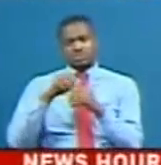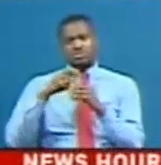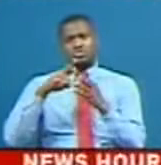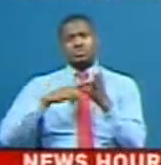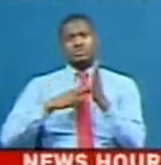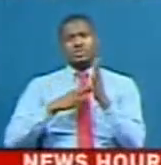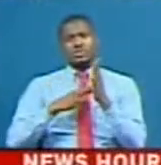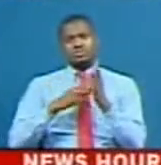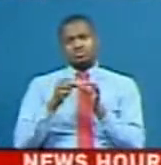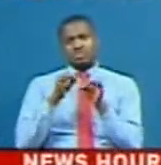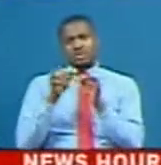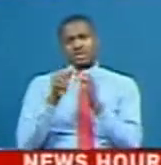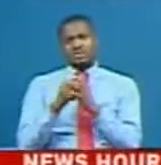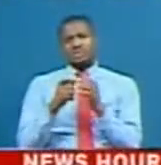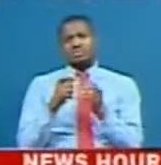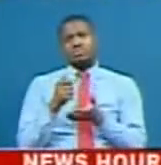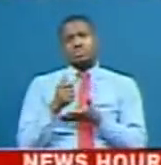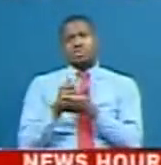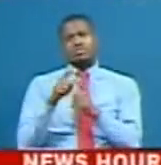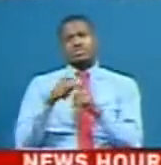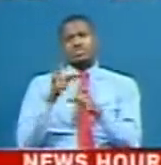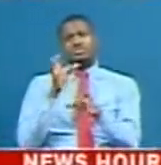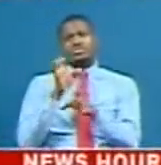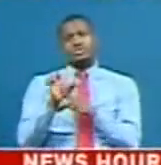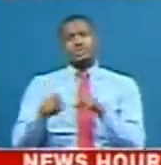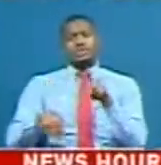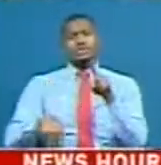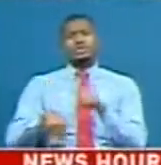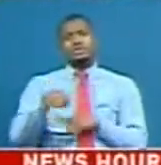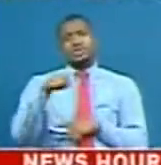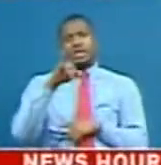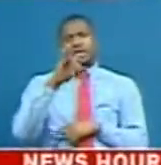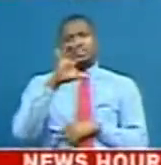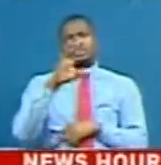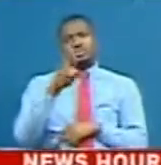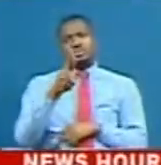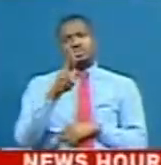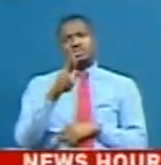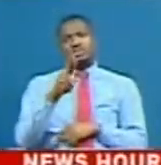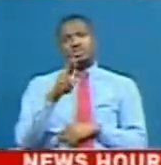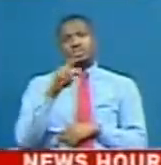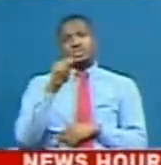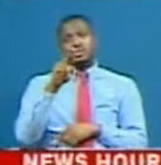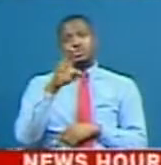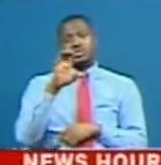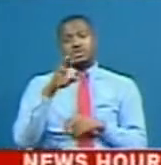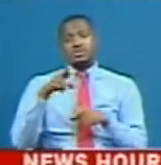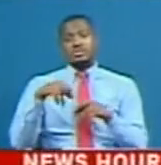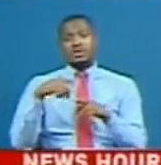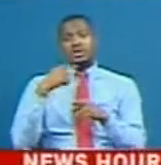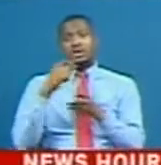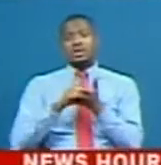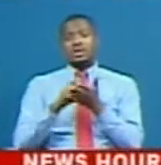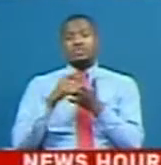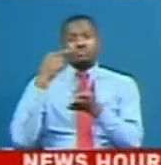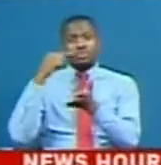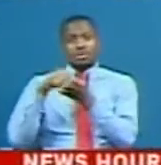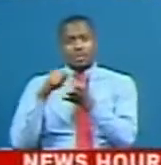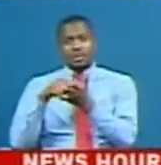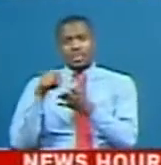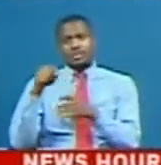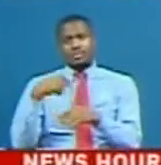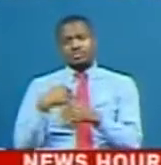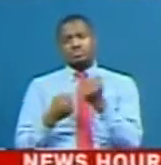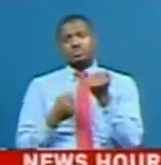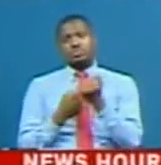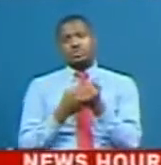renovation, describing it as an attempt to forcefully eject them from the building. The TUC Ghana wrote to ICU notifying it